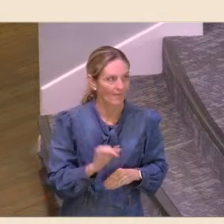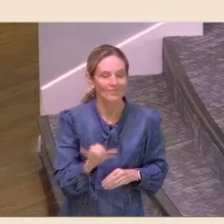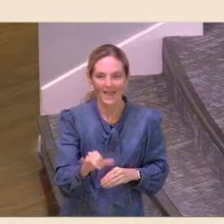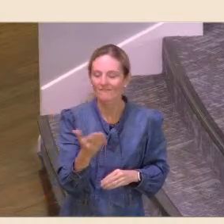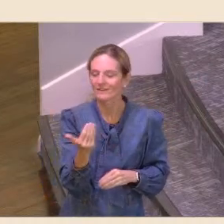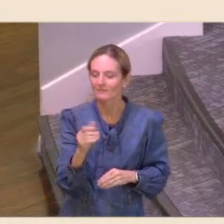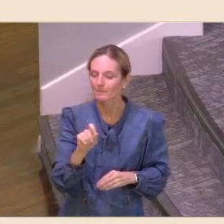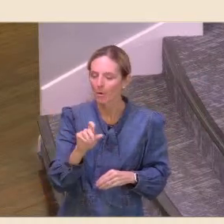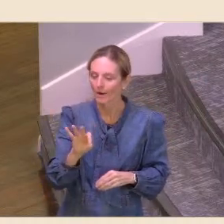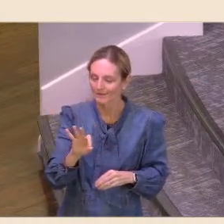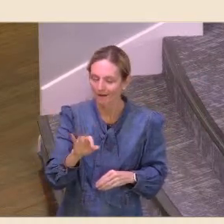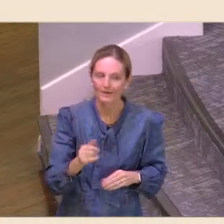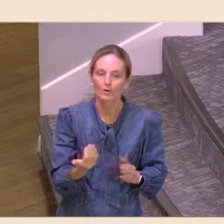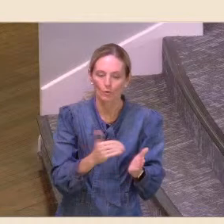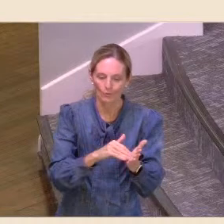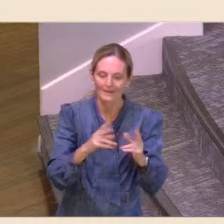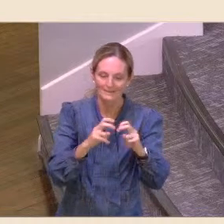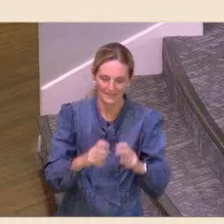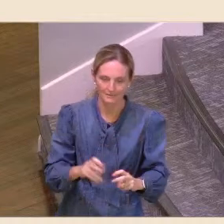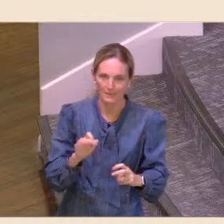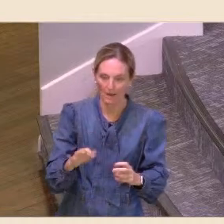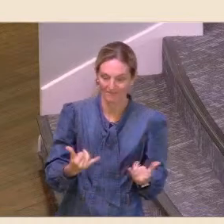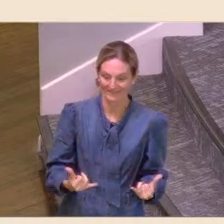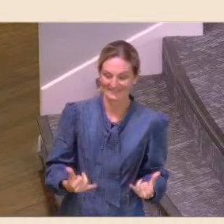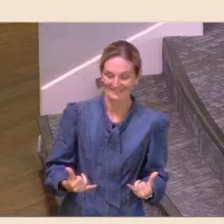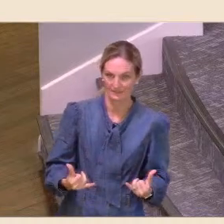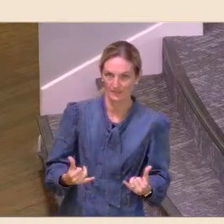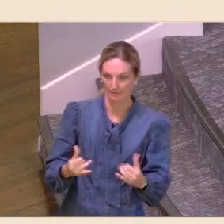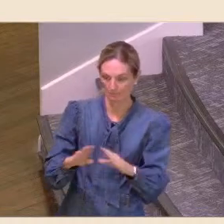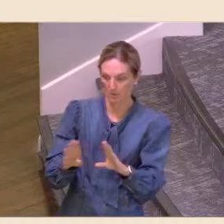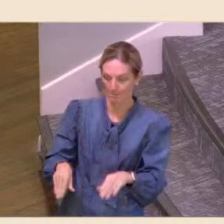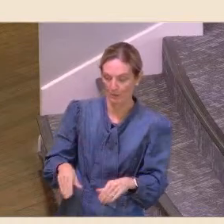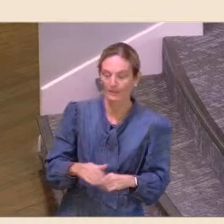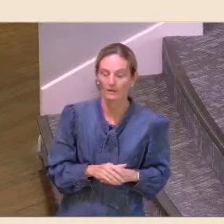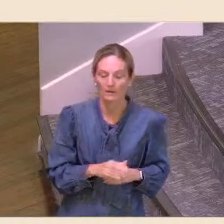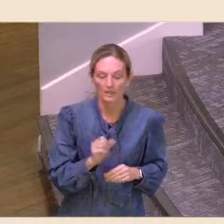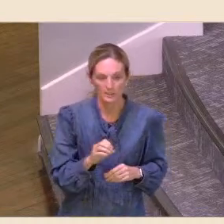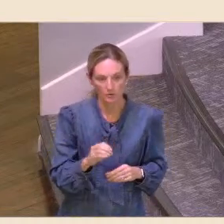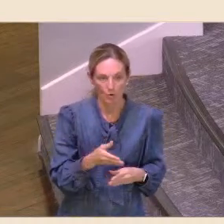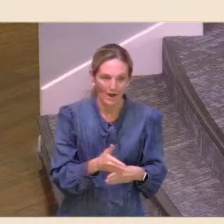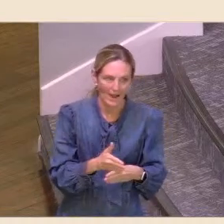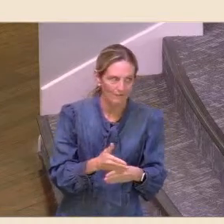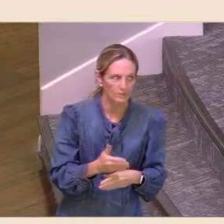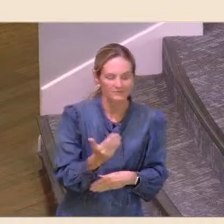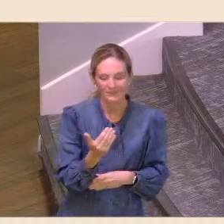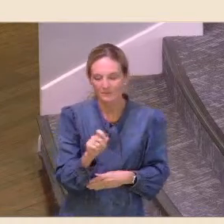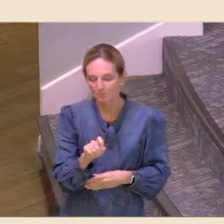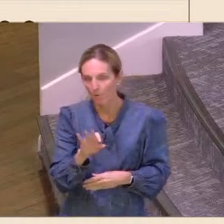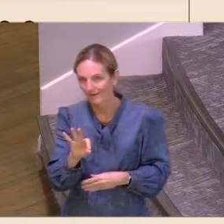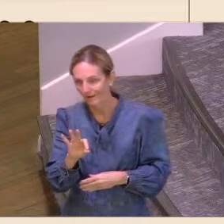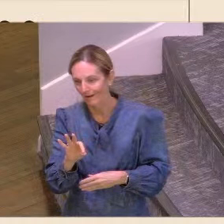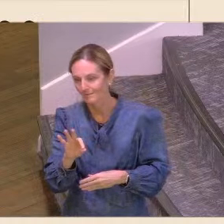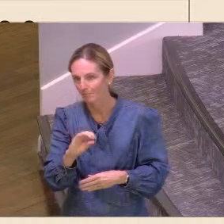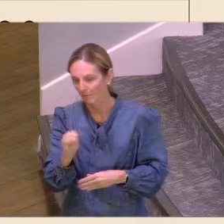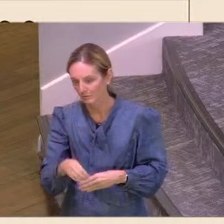that's what I was looking for. The reassessment of existing property was, on average in Clark County, 15.9%.